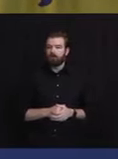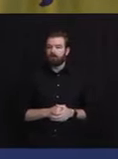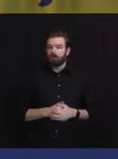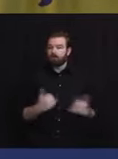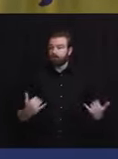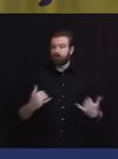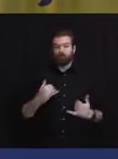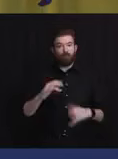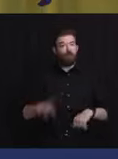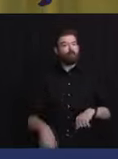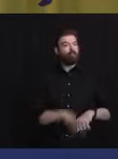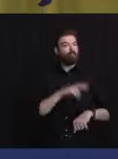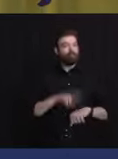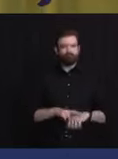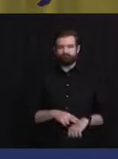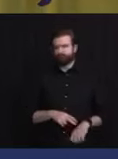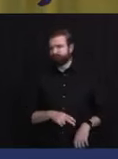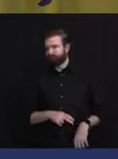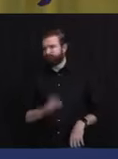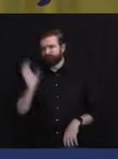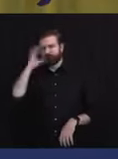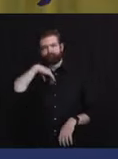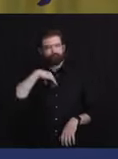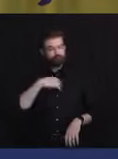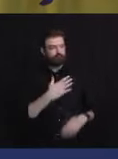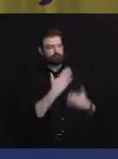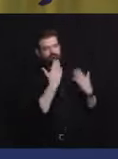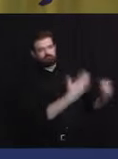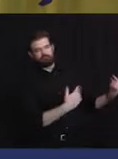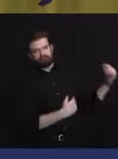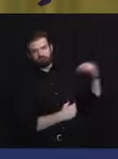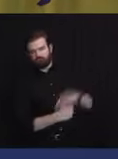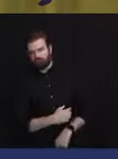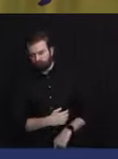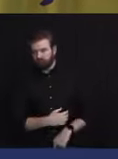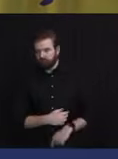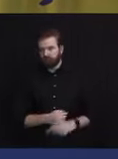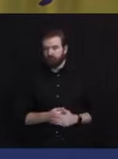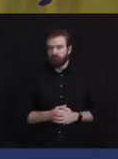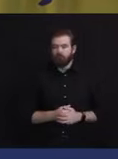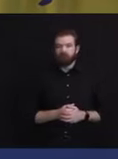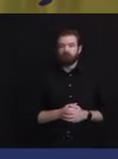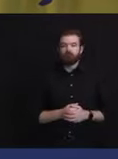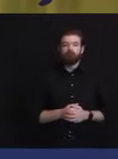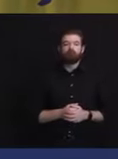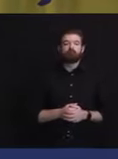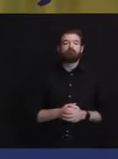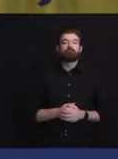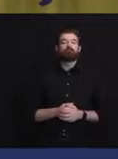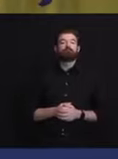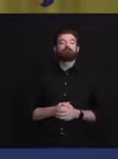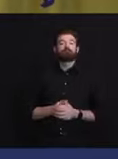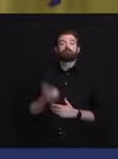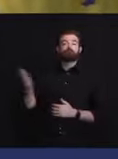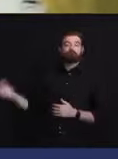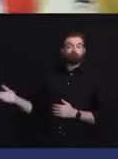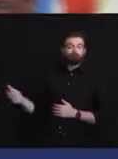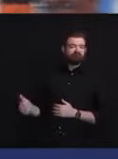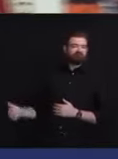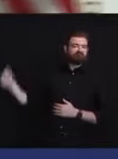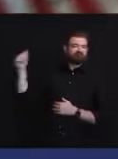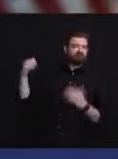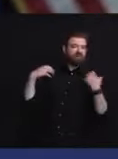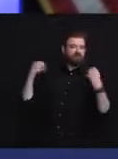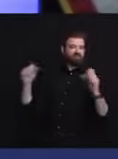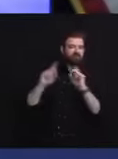here today. With that, please help me welcome the woman who needs no introduction, the Commissioner of the Department of Health, Judy Persicelli. Thank you, Governor.